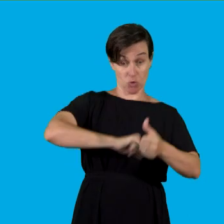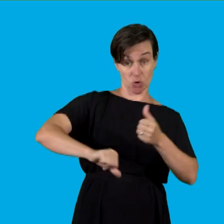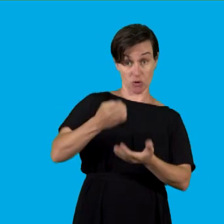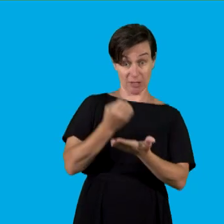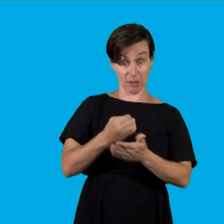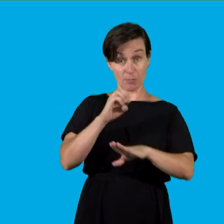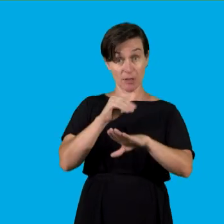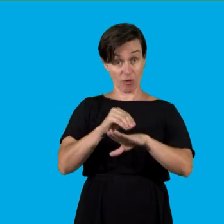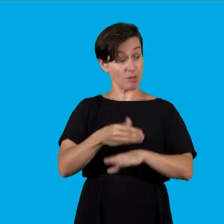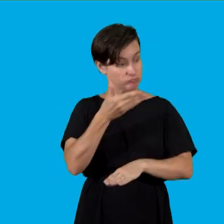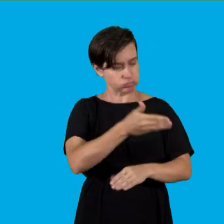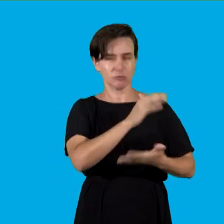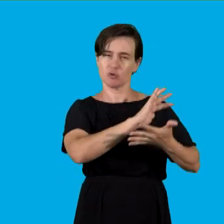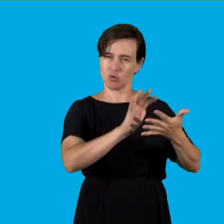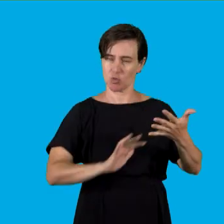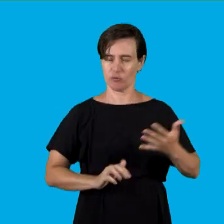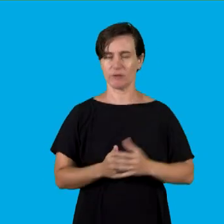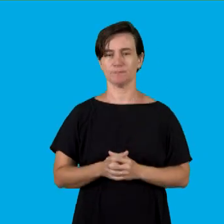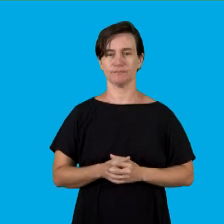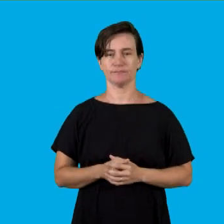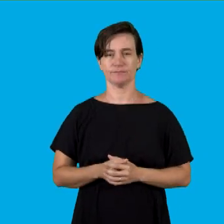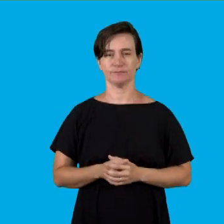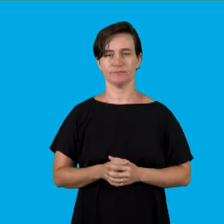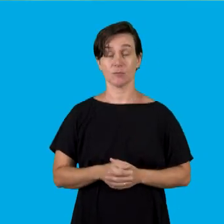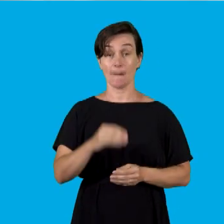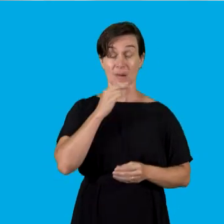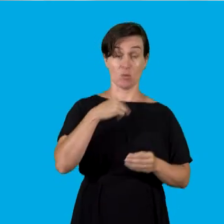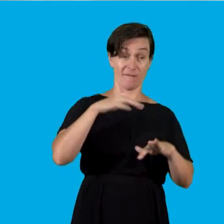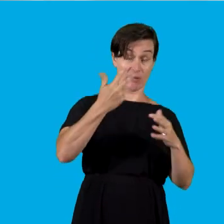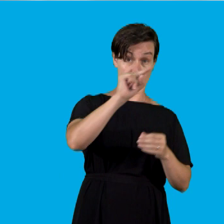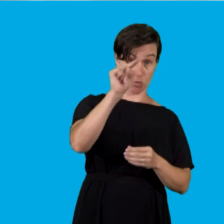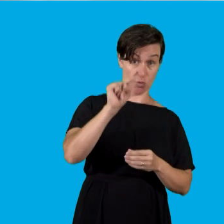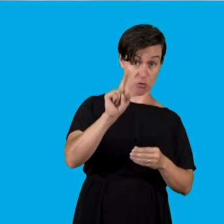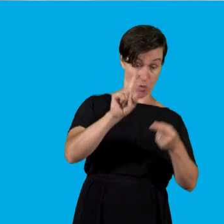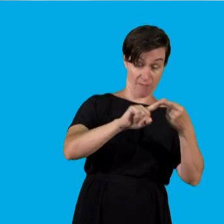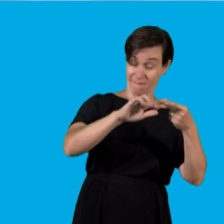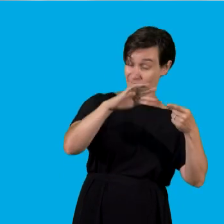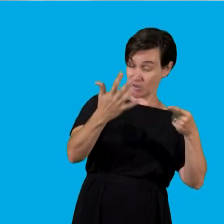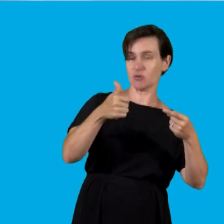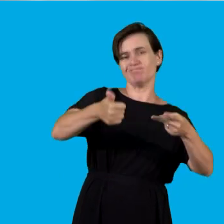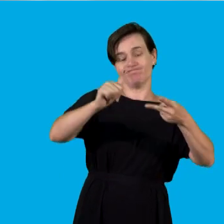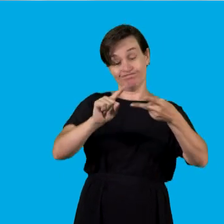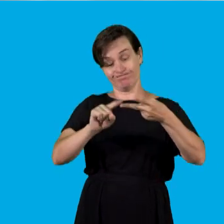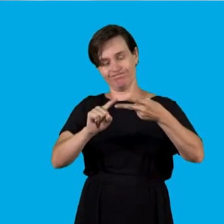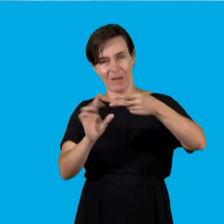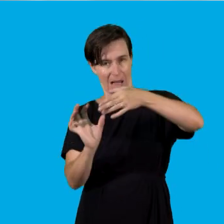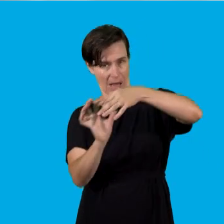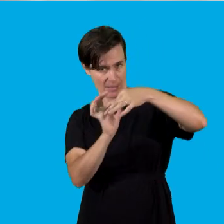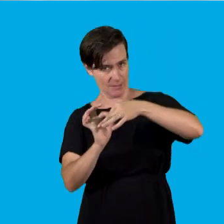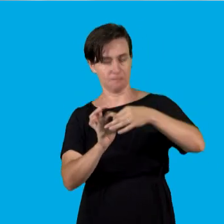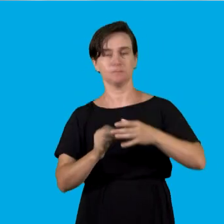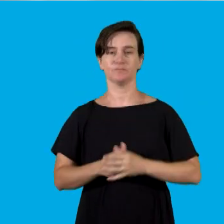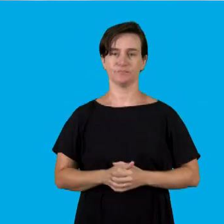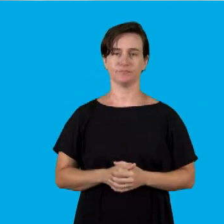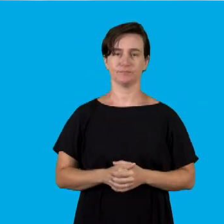issue identified in question 1. So this is a follow-on question. It follows on in question